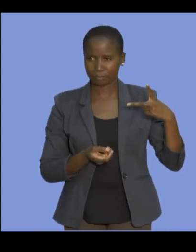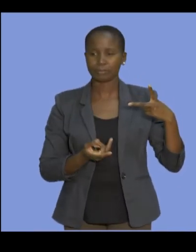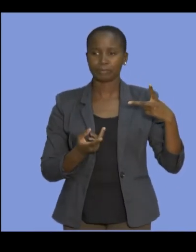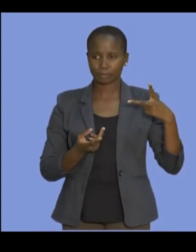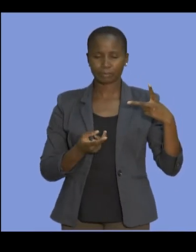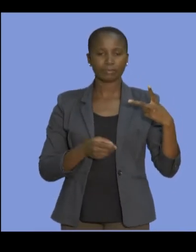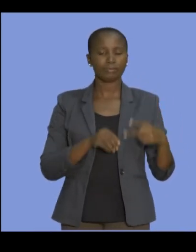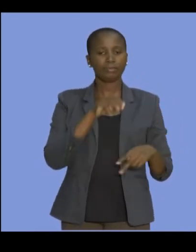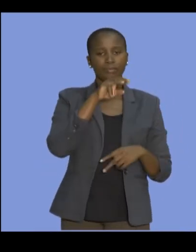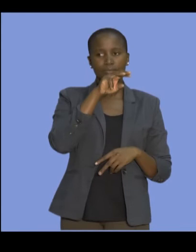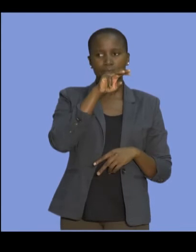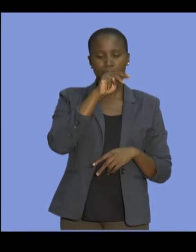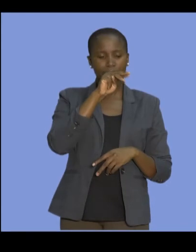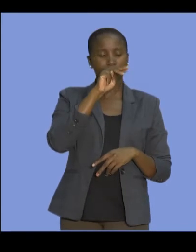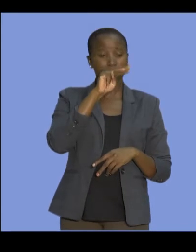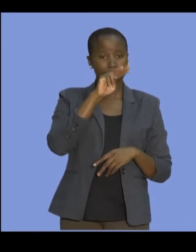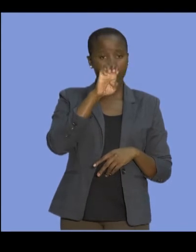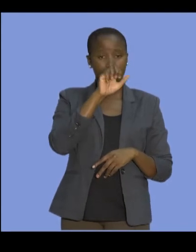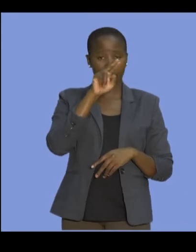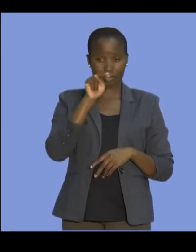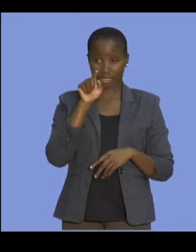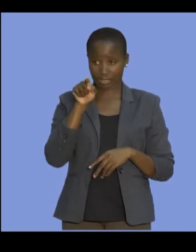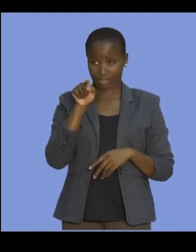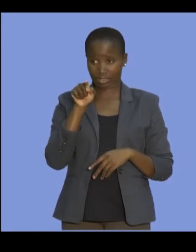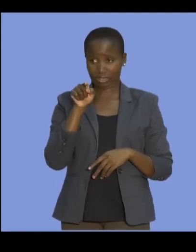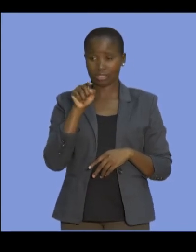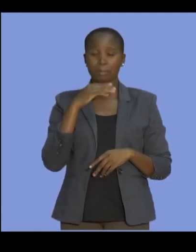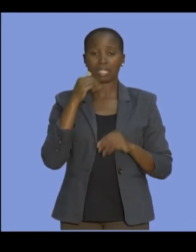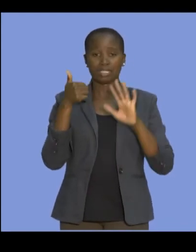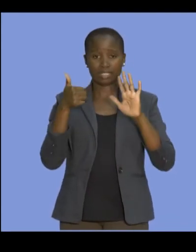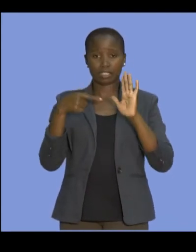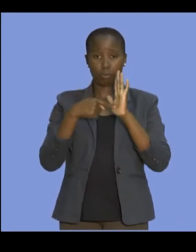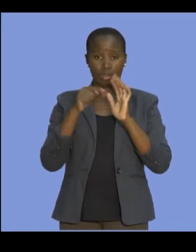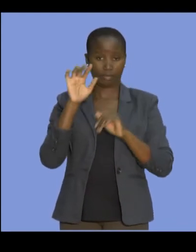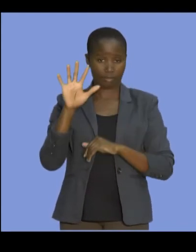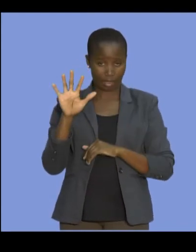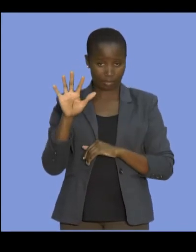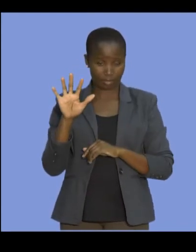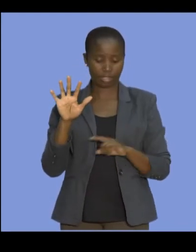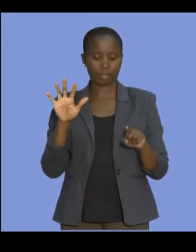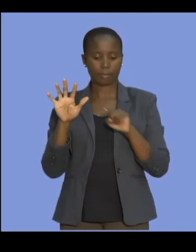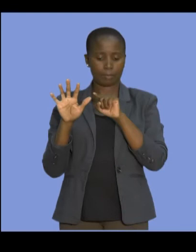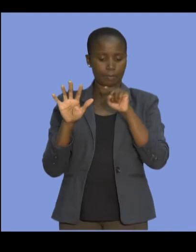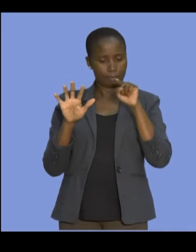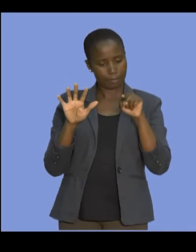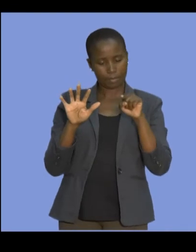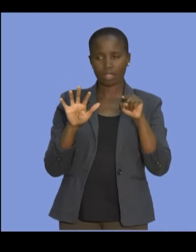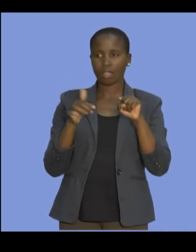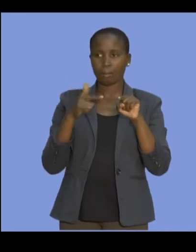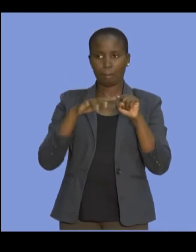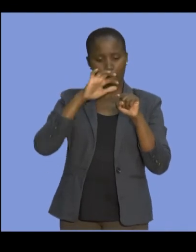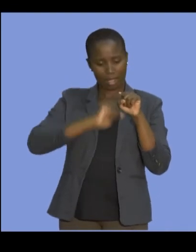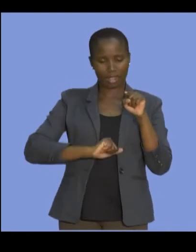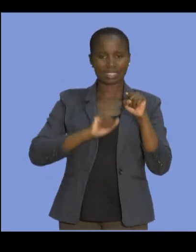mean, which is the average, 6 point, okay? 5 minus